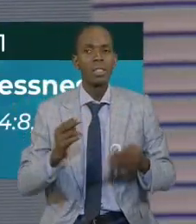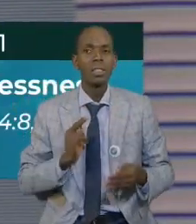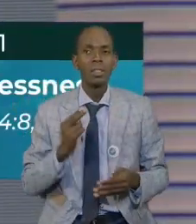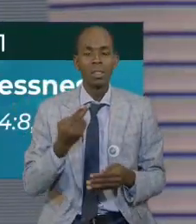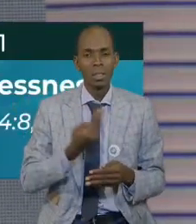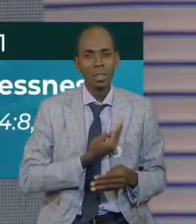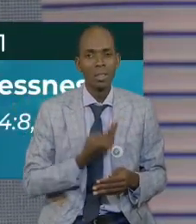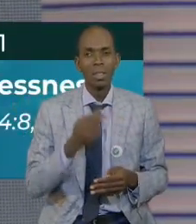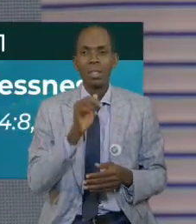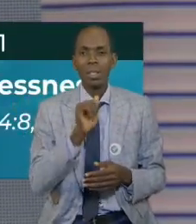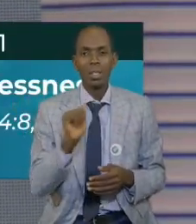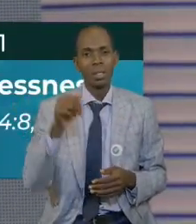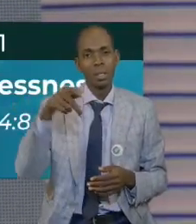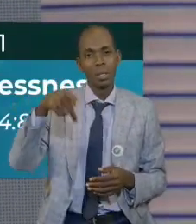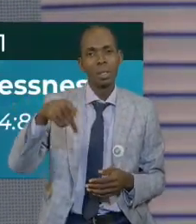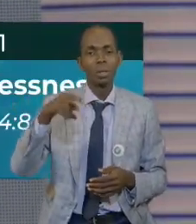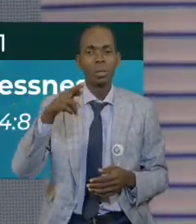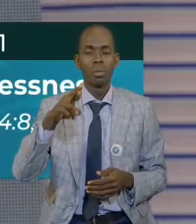brain